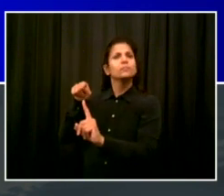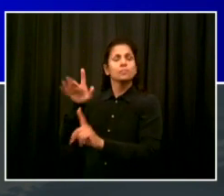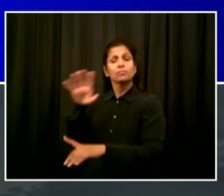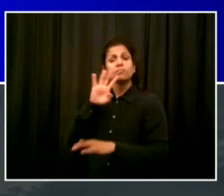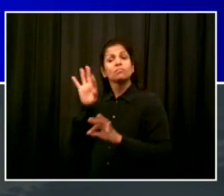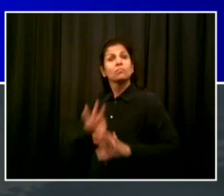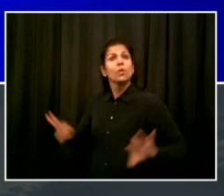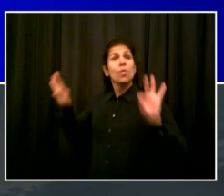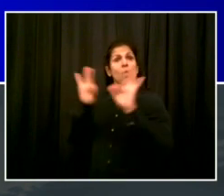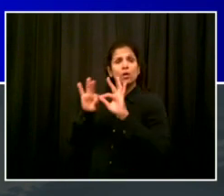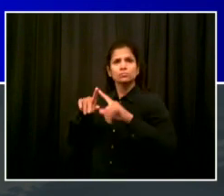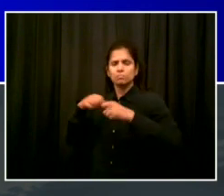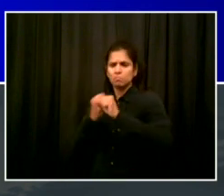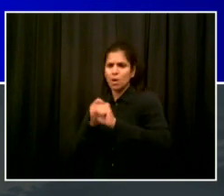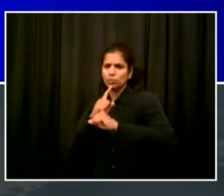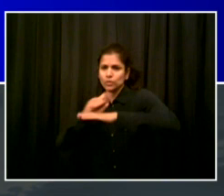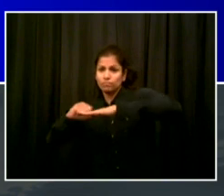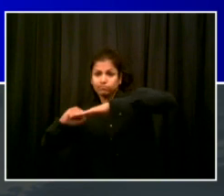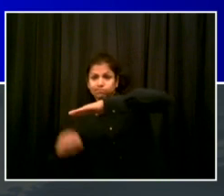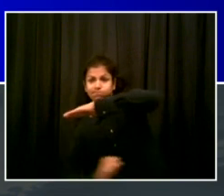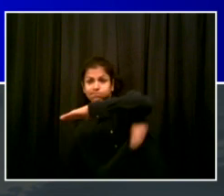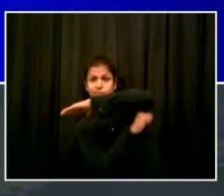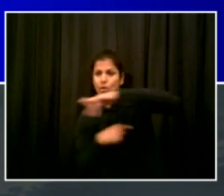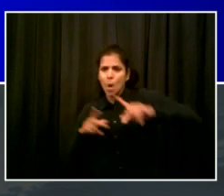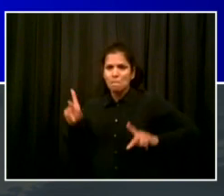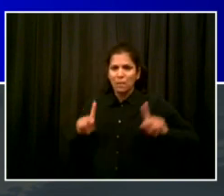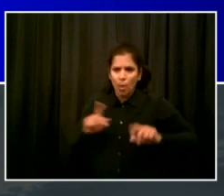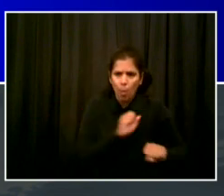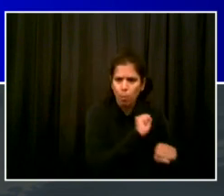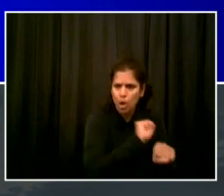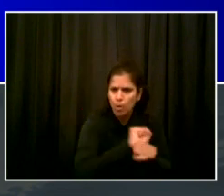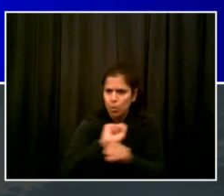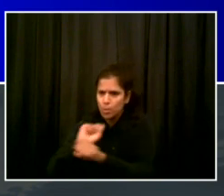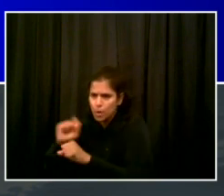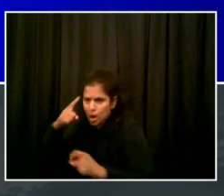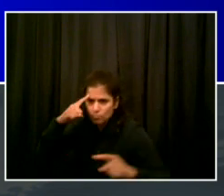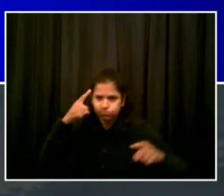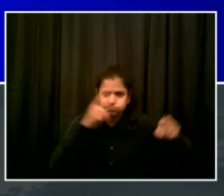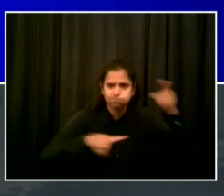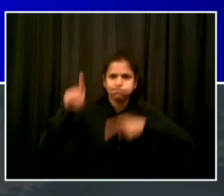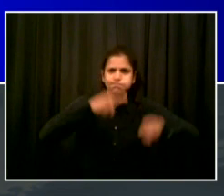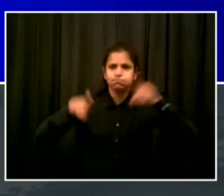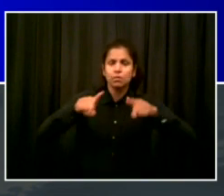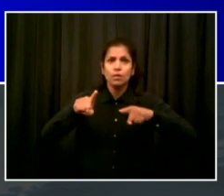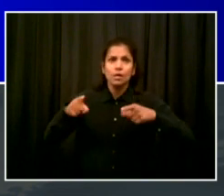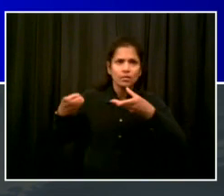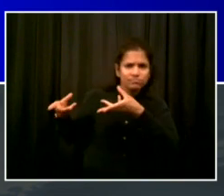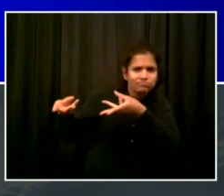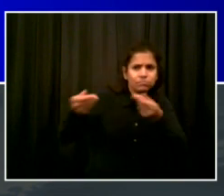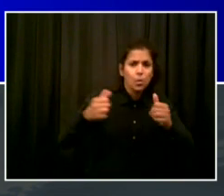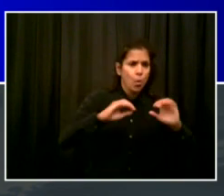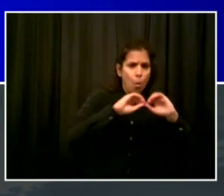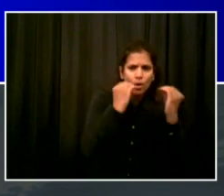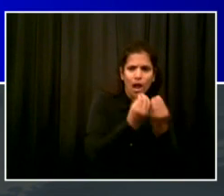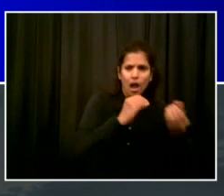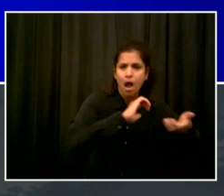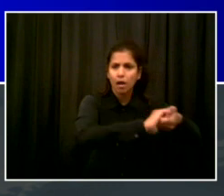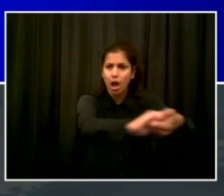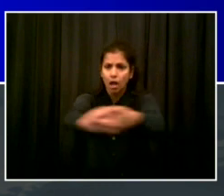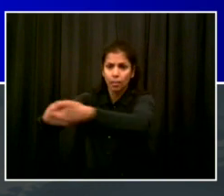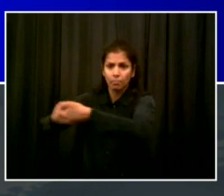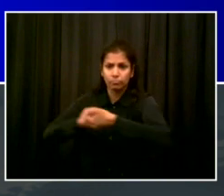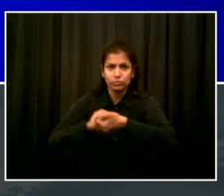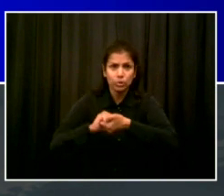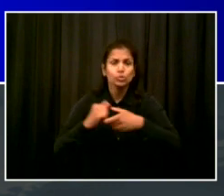work of bonding police and community together in common cause. This is what neighborhood policing has been all about over the